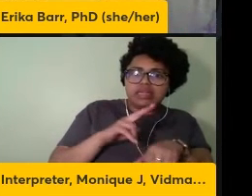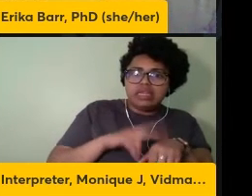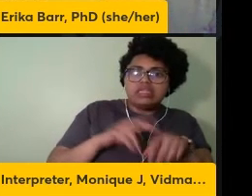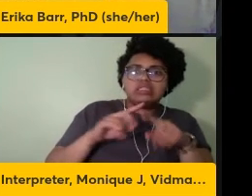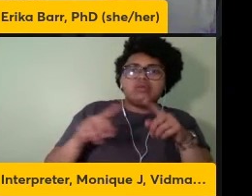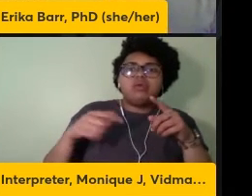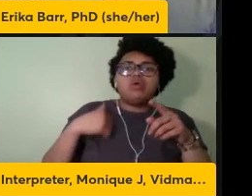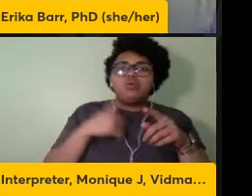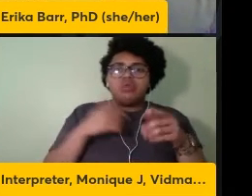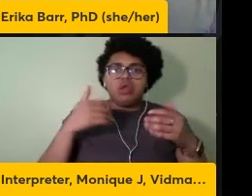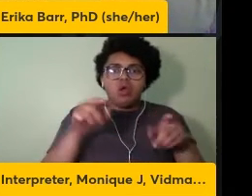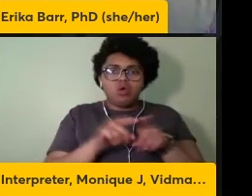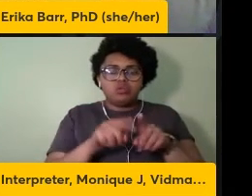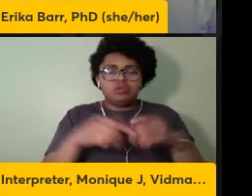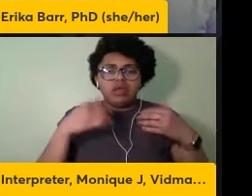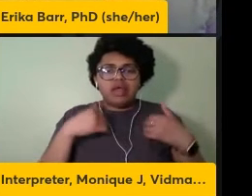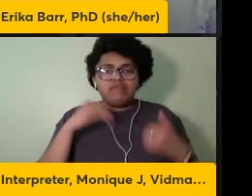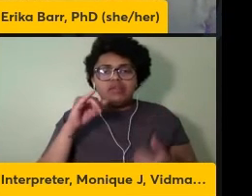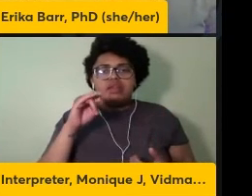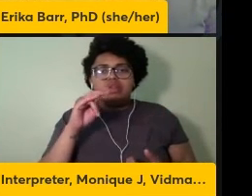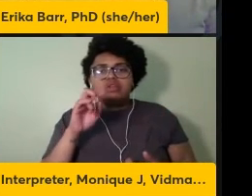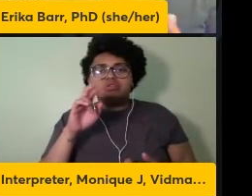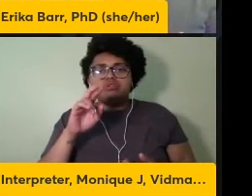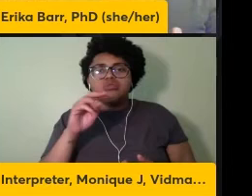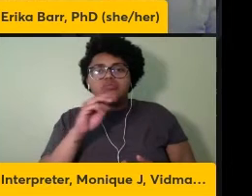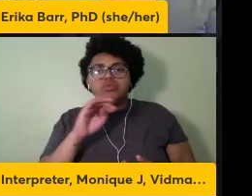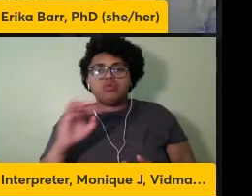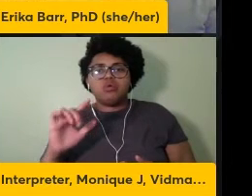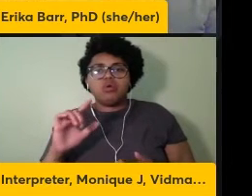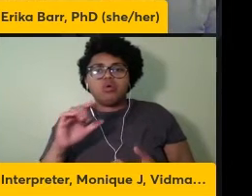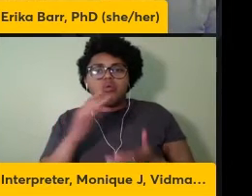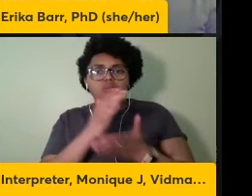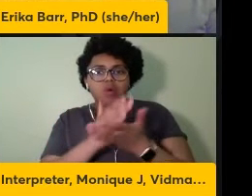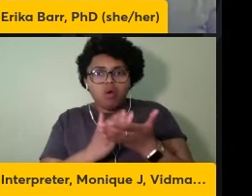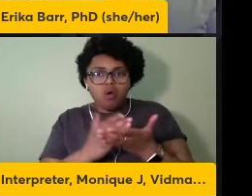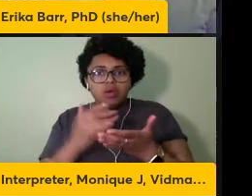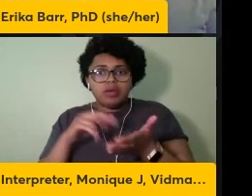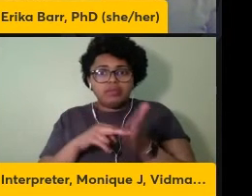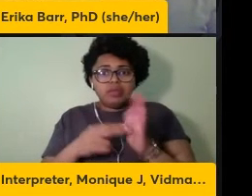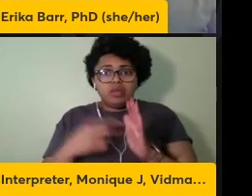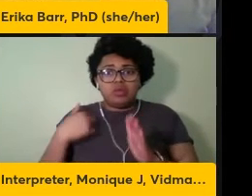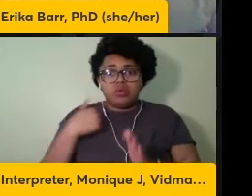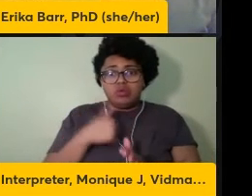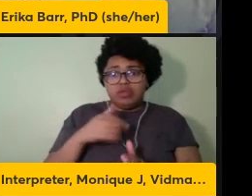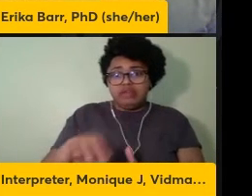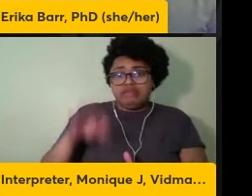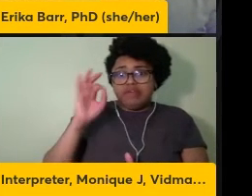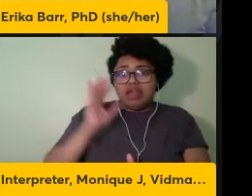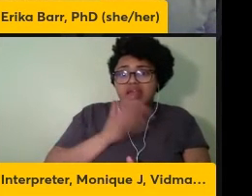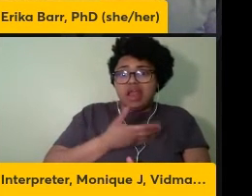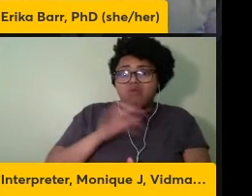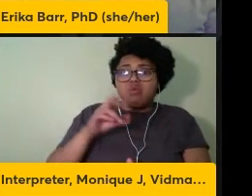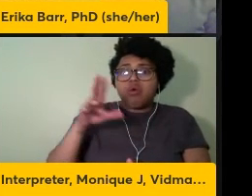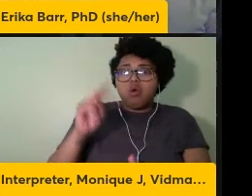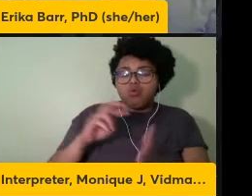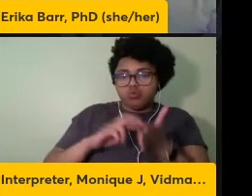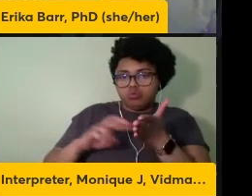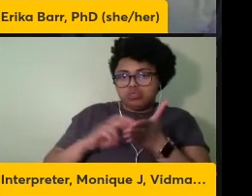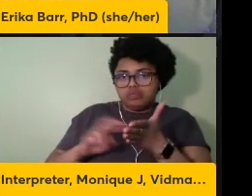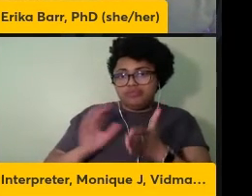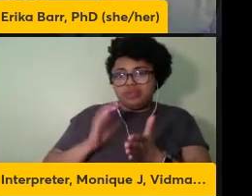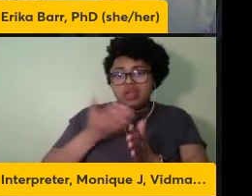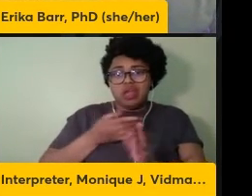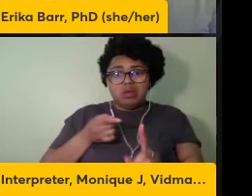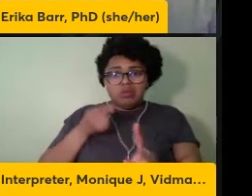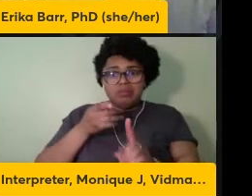an intramural component, which means we fund our own research. And so our main campus is in